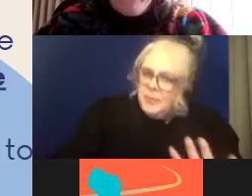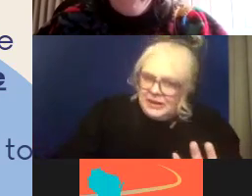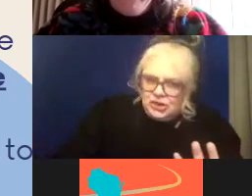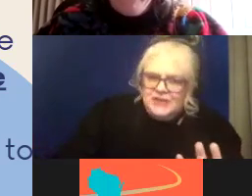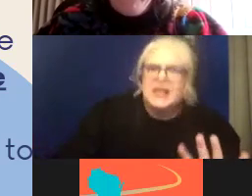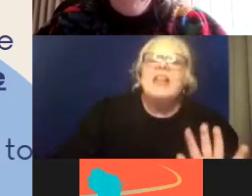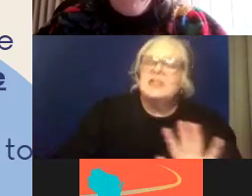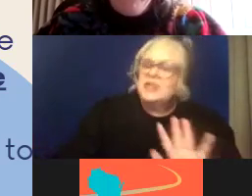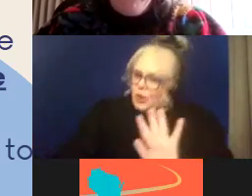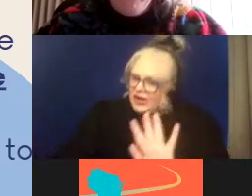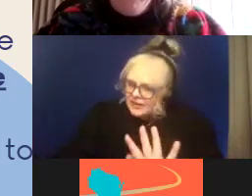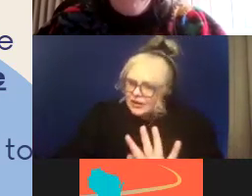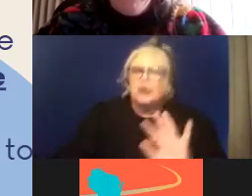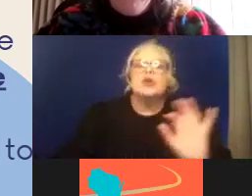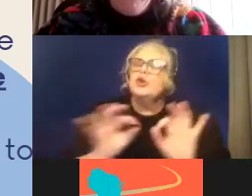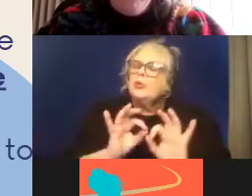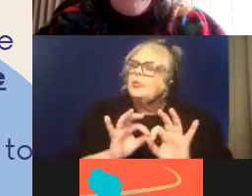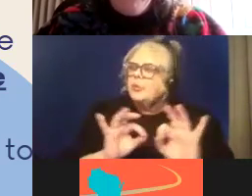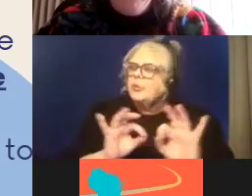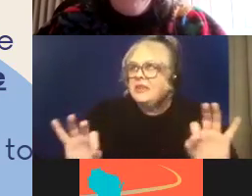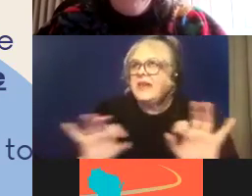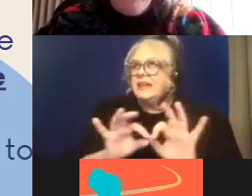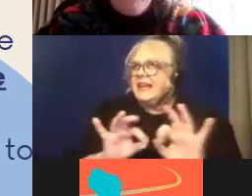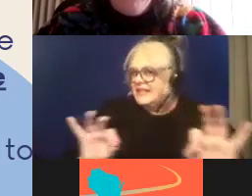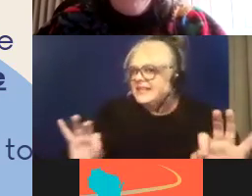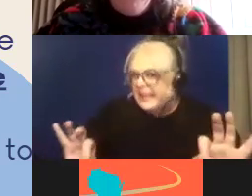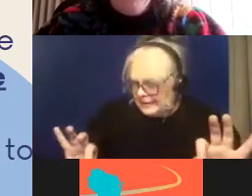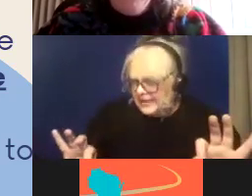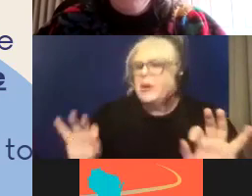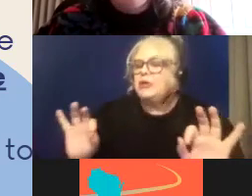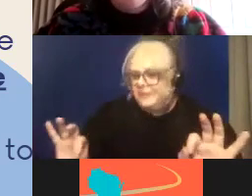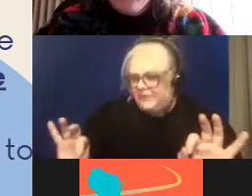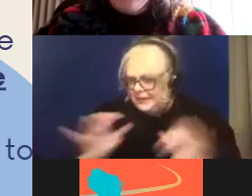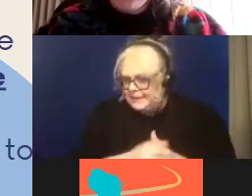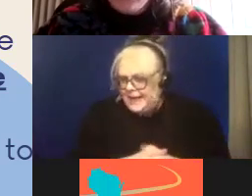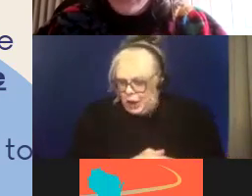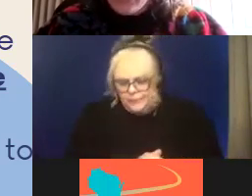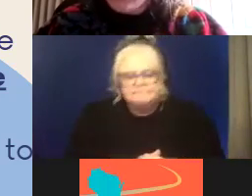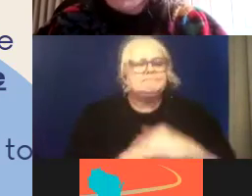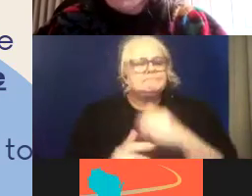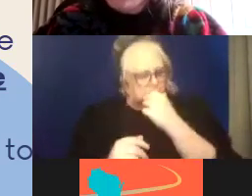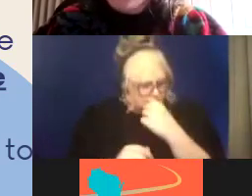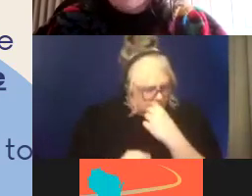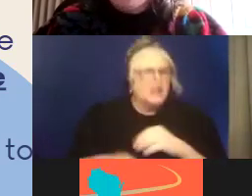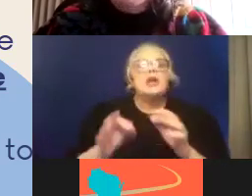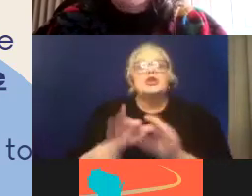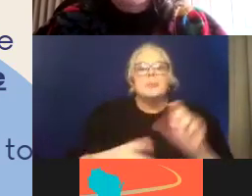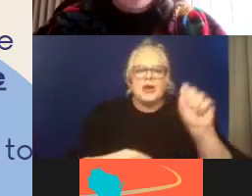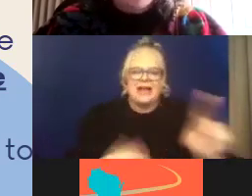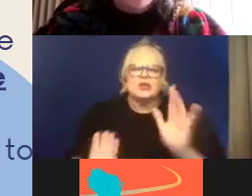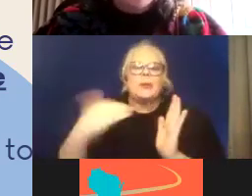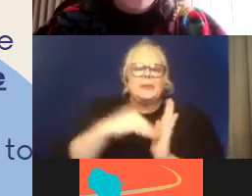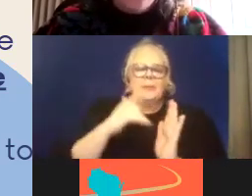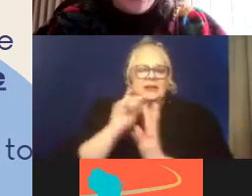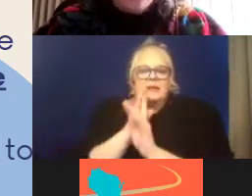I apologize. This is quite technical. Could you repeat that last sentence about deepfakes? Thank you. Yeah. So